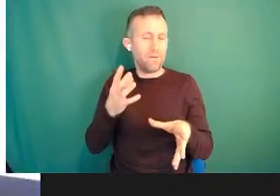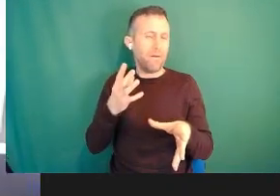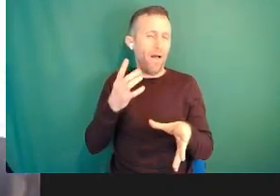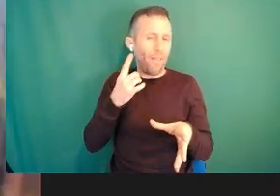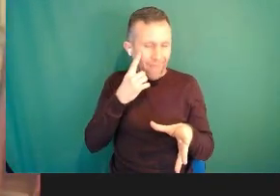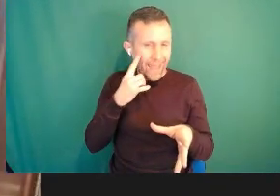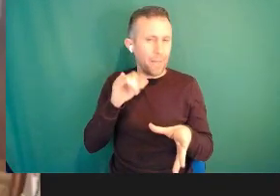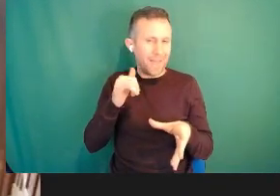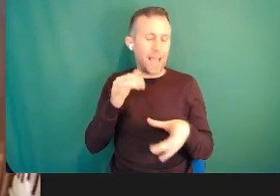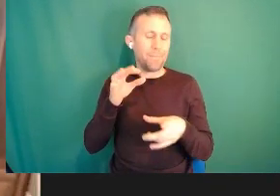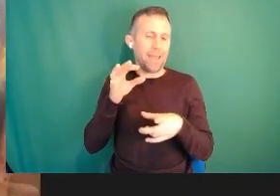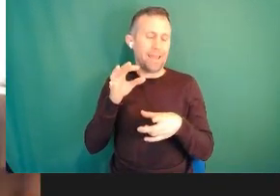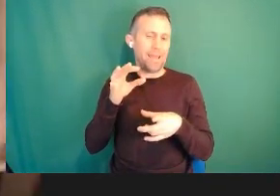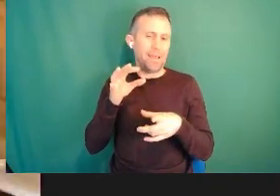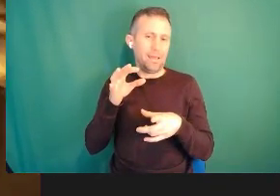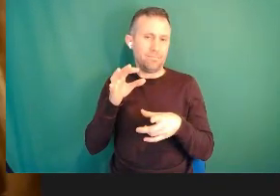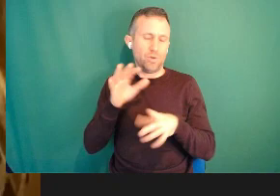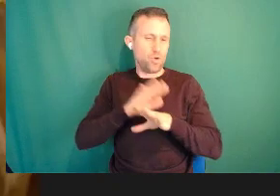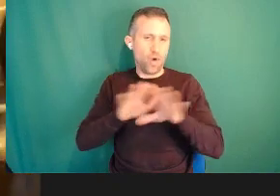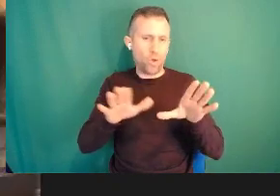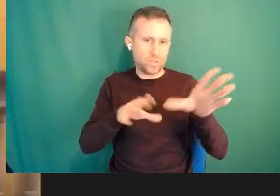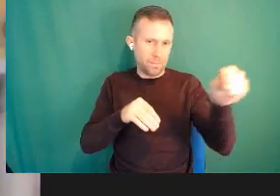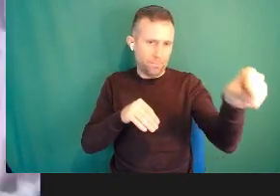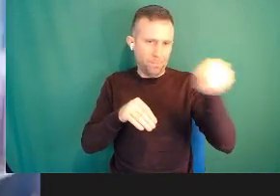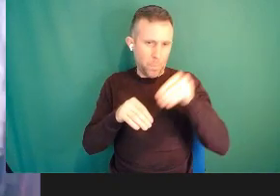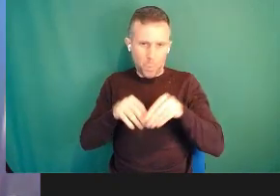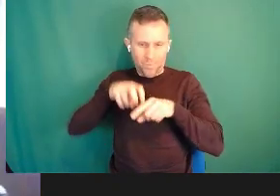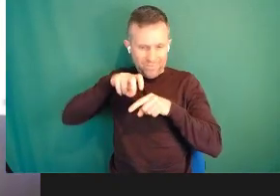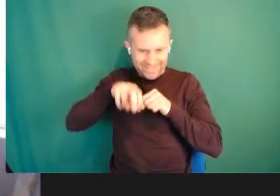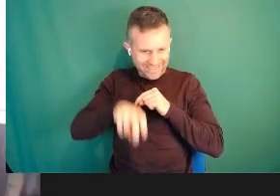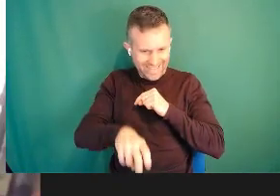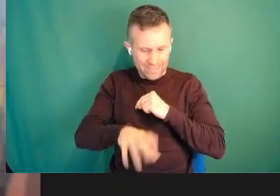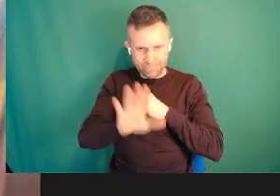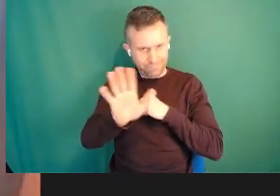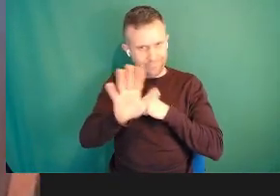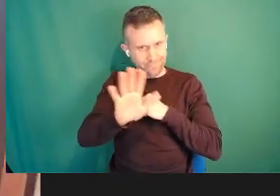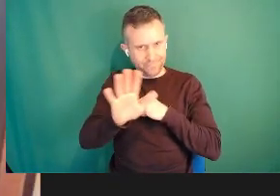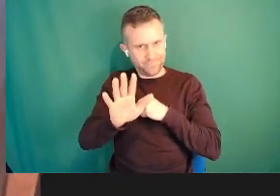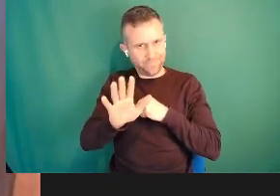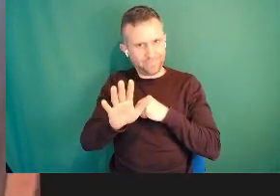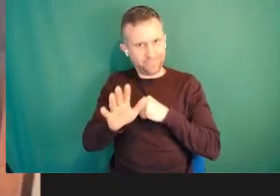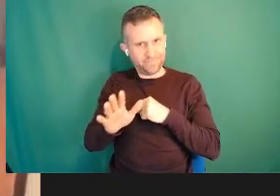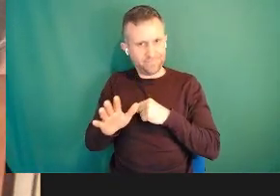big space. So we've got these huge stairs. They're very narrow steps, and